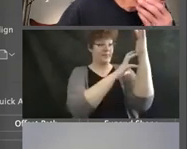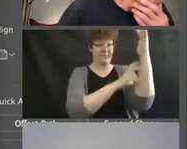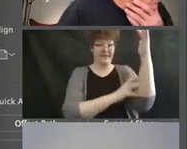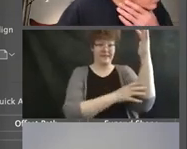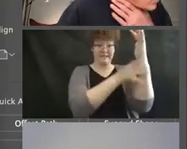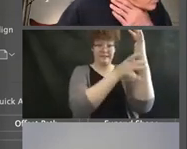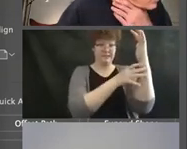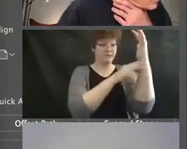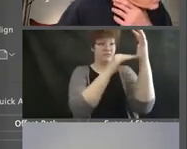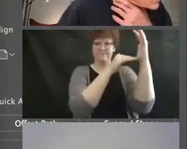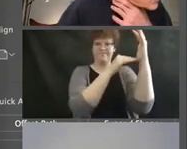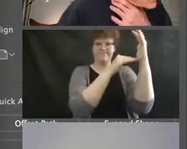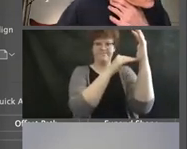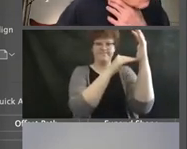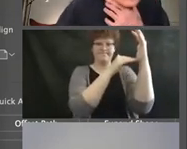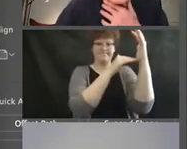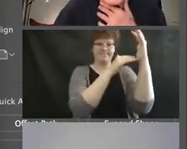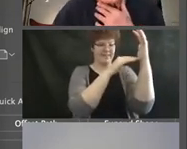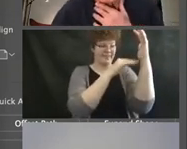end is gonna be